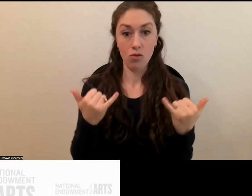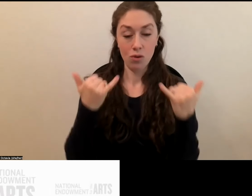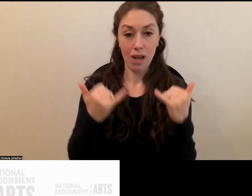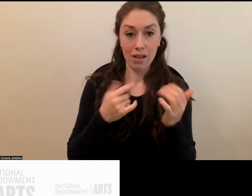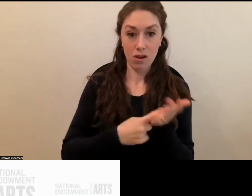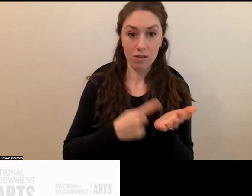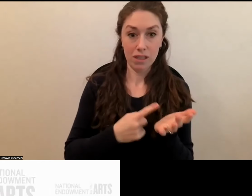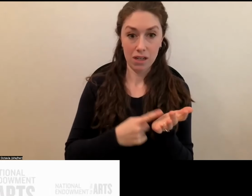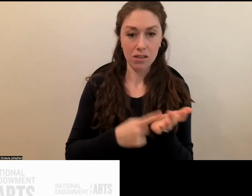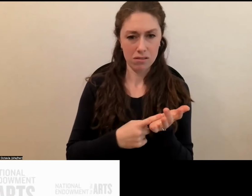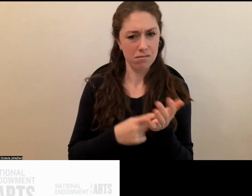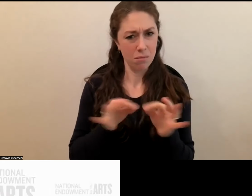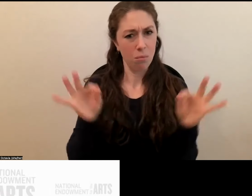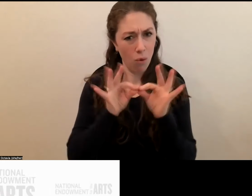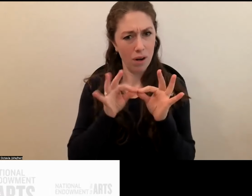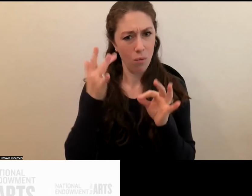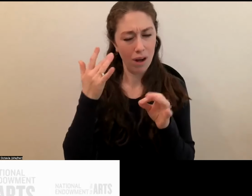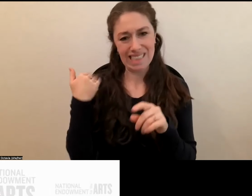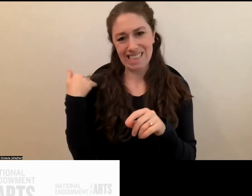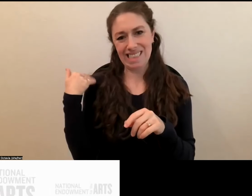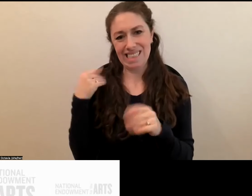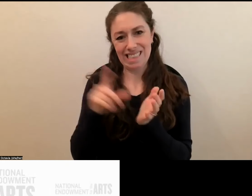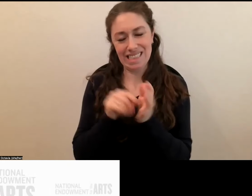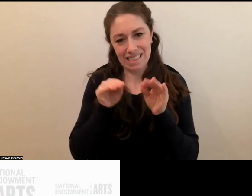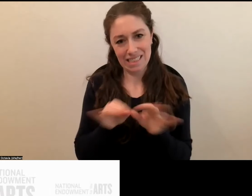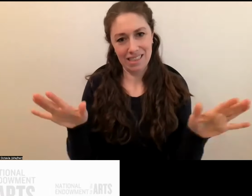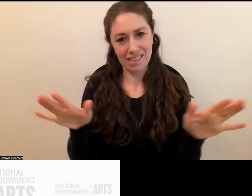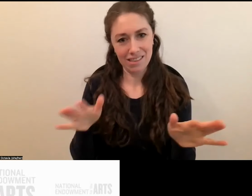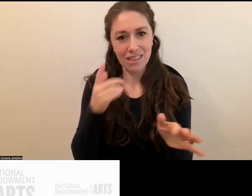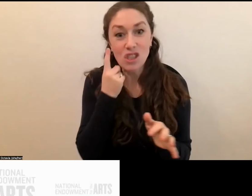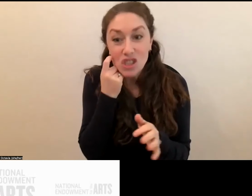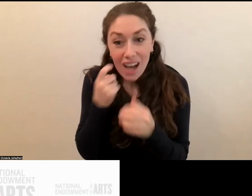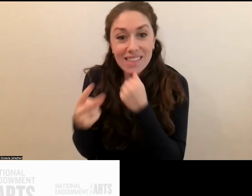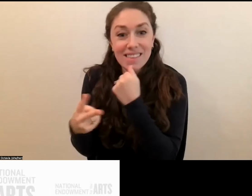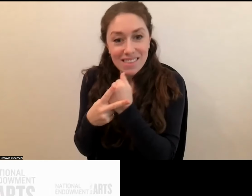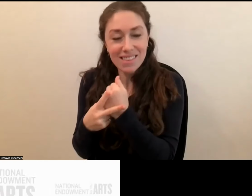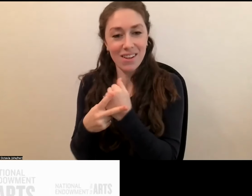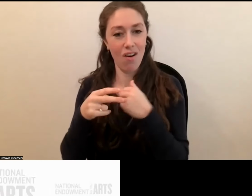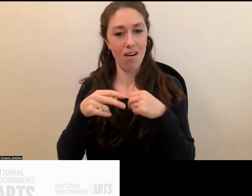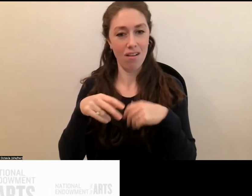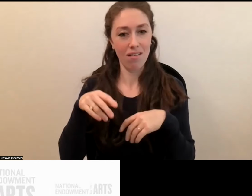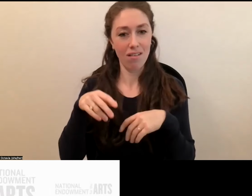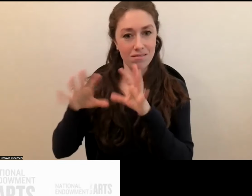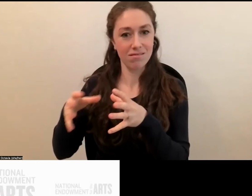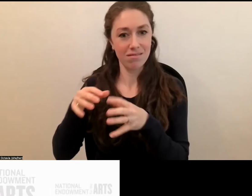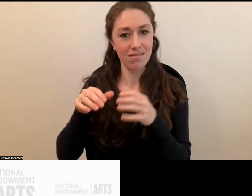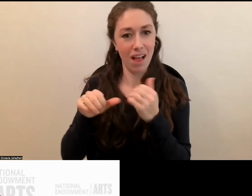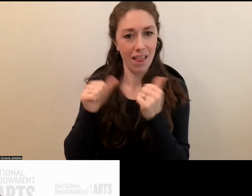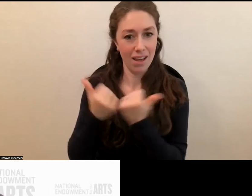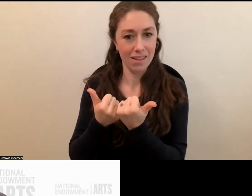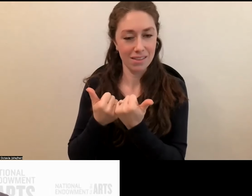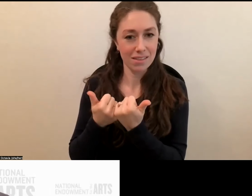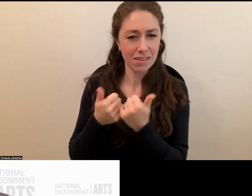recently published open letter from the newly established Archival Producers Alliance, which was calling for guardrails